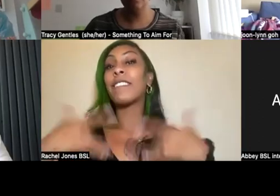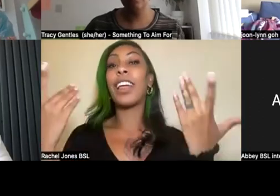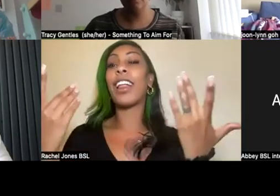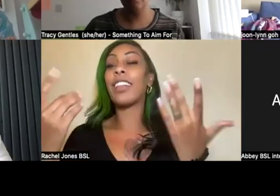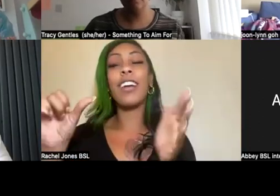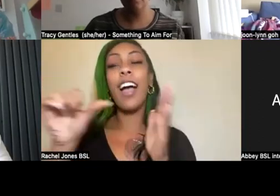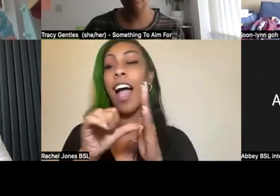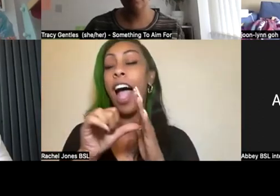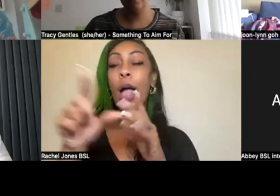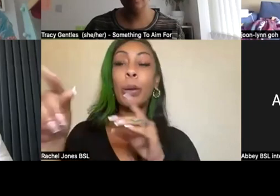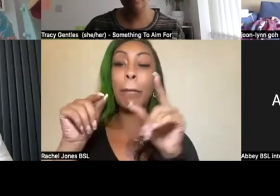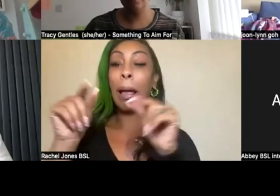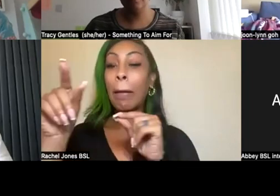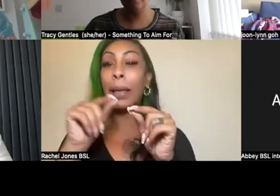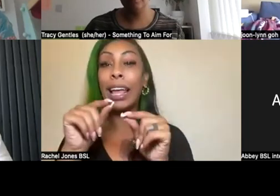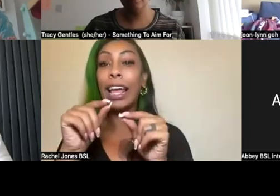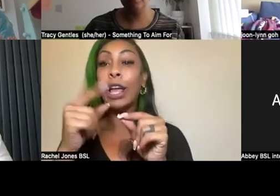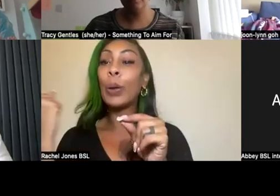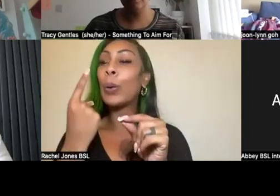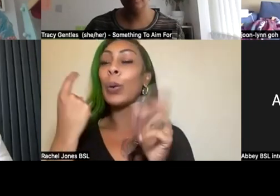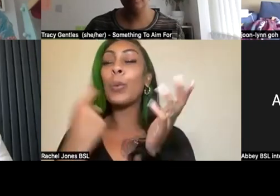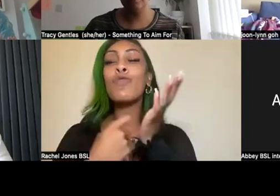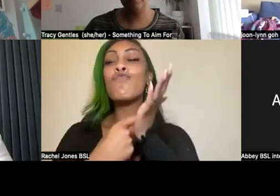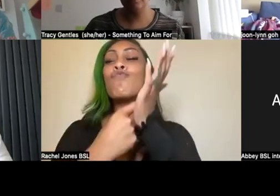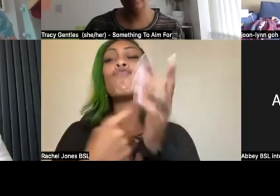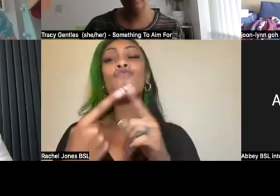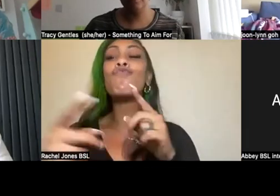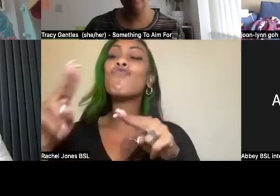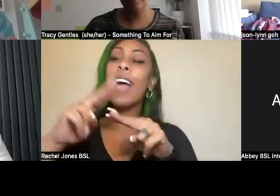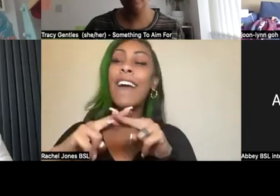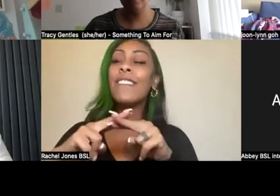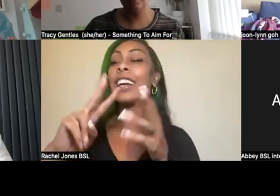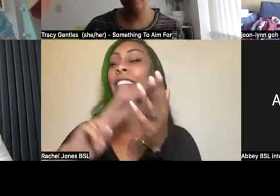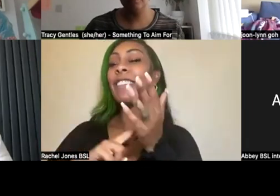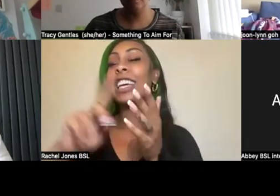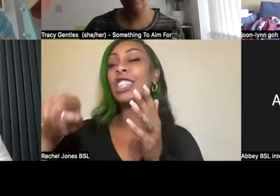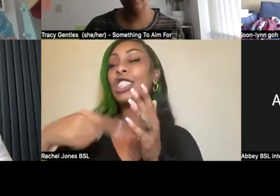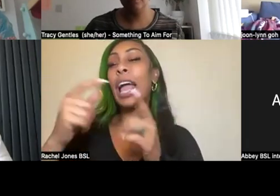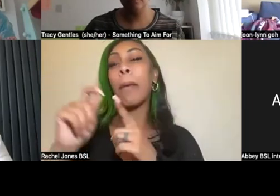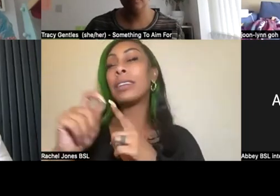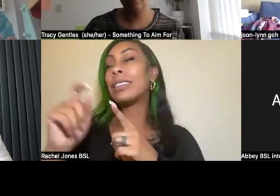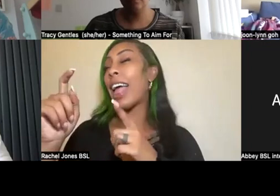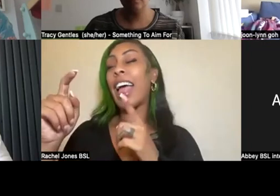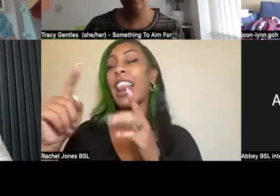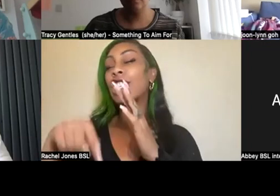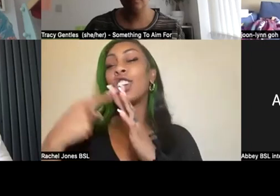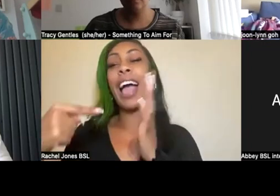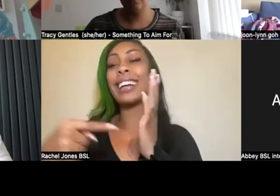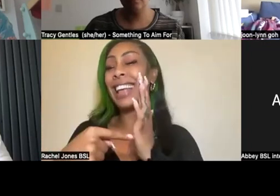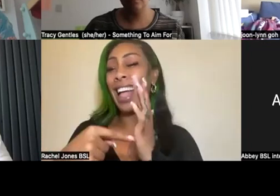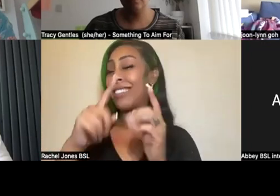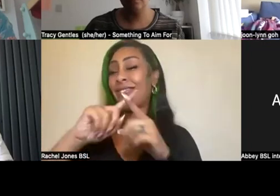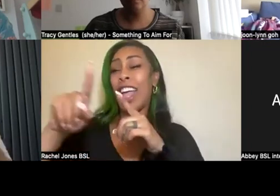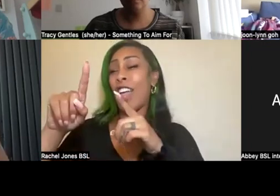who to reference, but, you know, Vijay Patel, Jack Tan, Laura Nyhu, when people